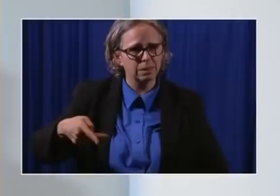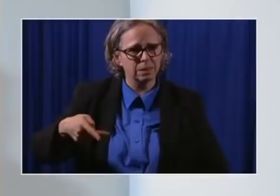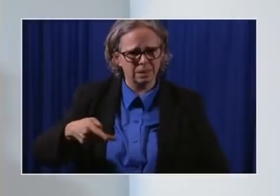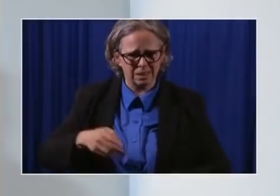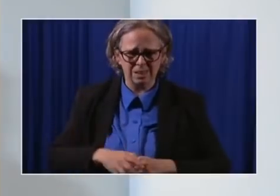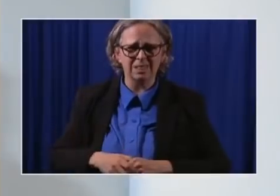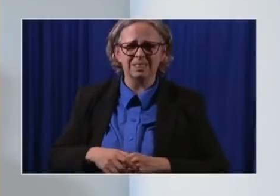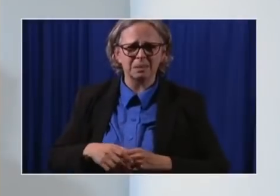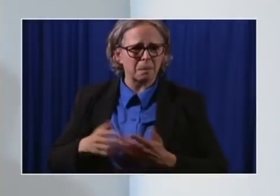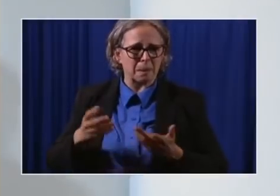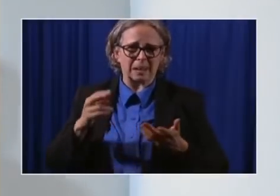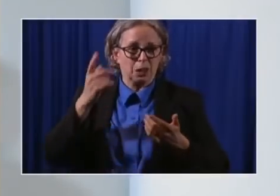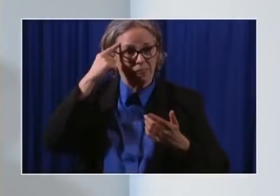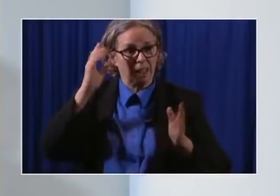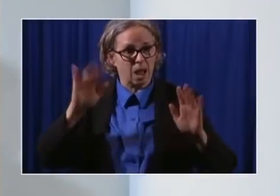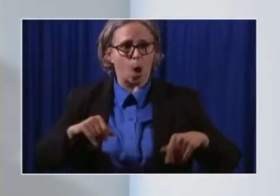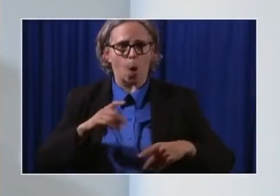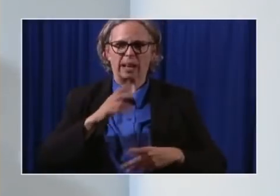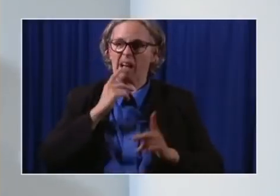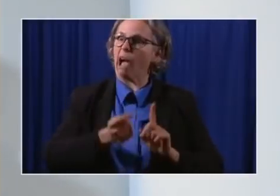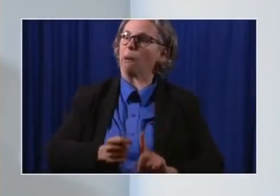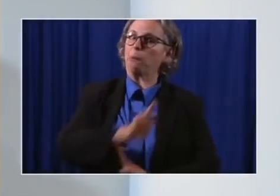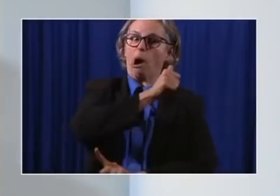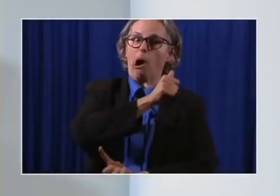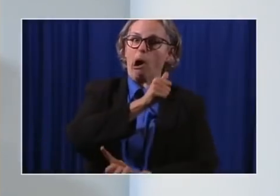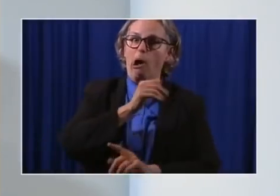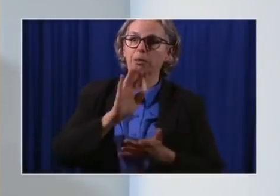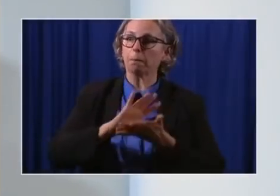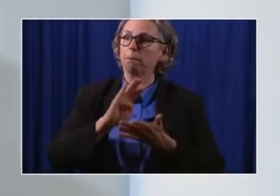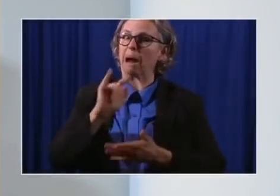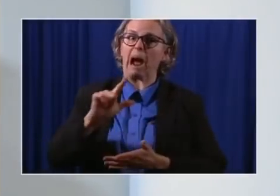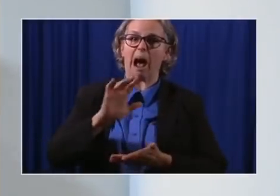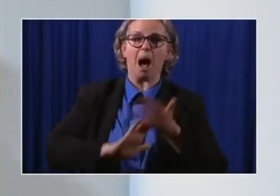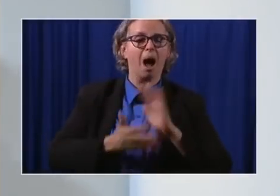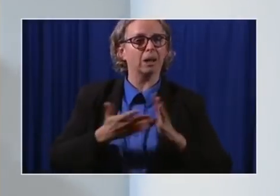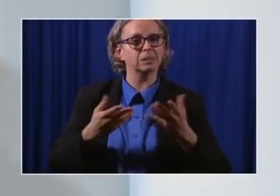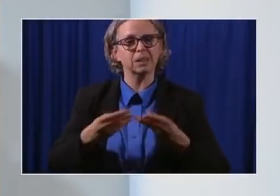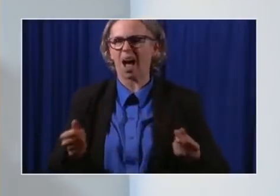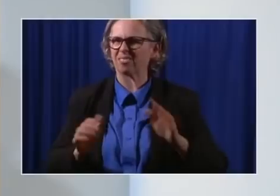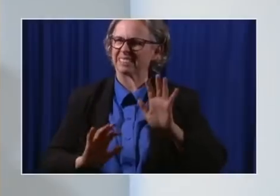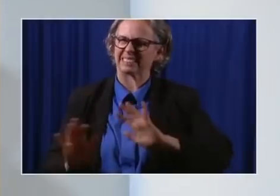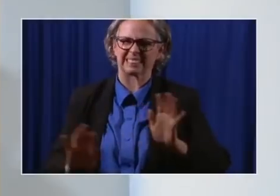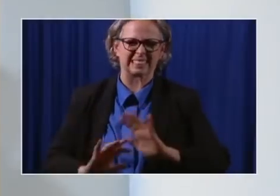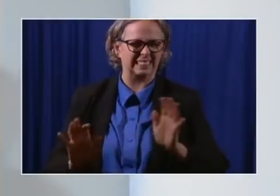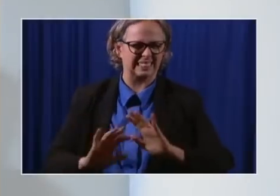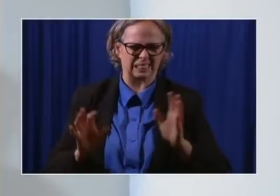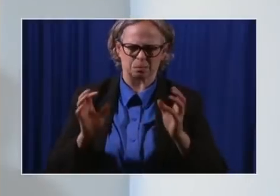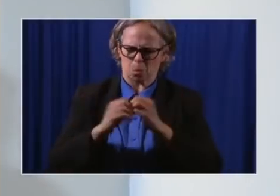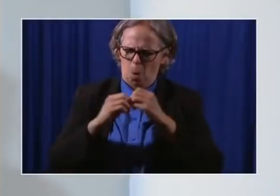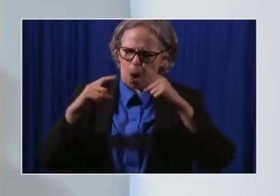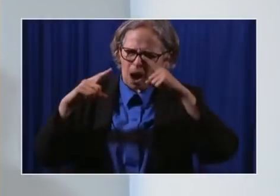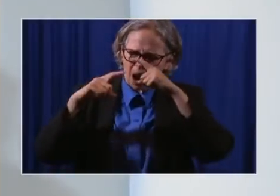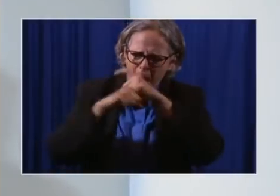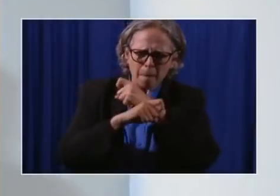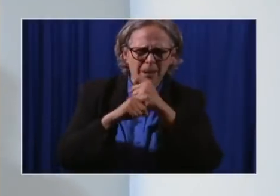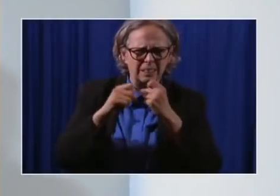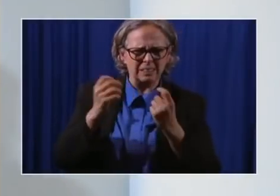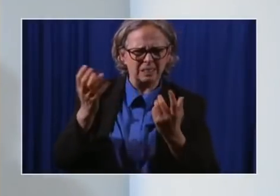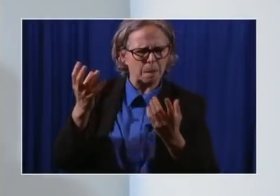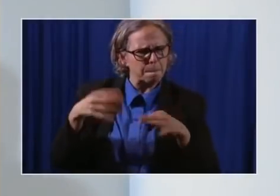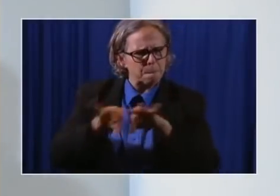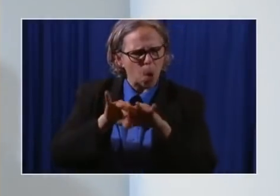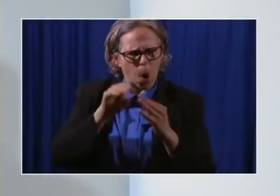6 and all the problems are solved. There's a lot of things that are packed in here that are important to the future of Ohio's